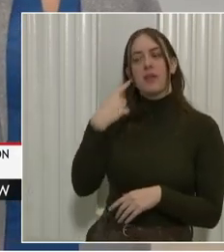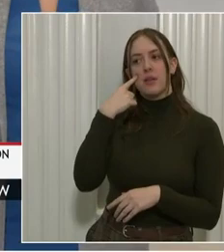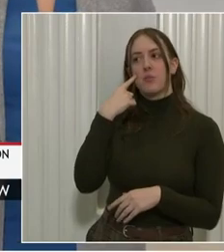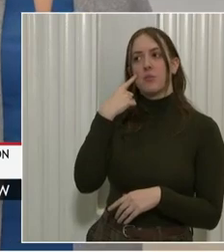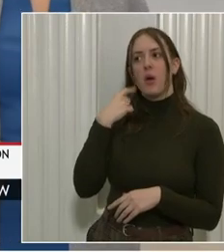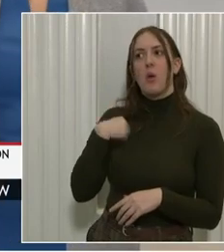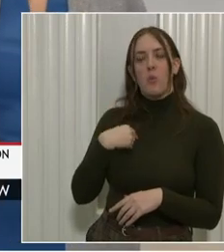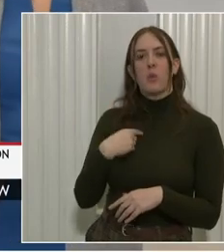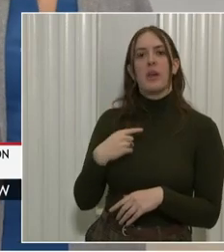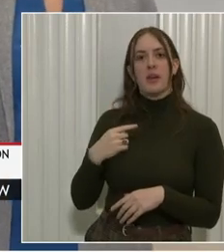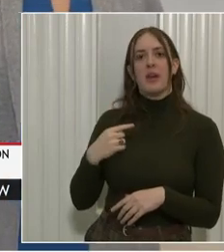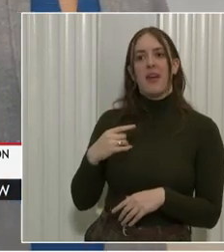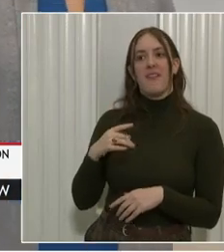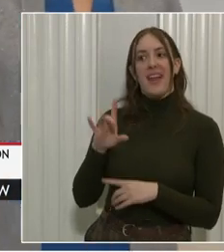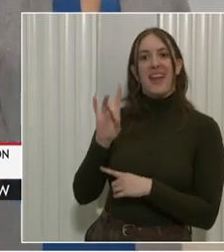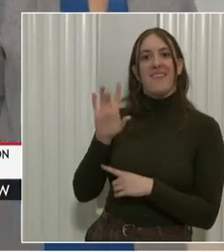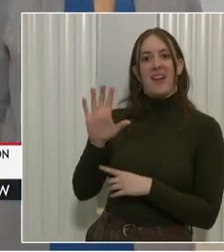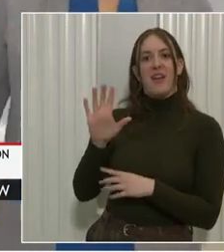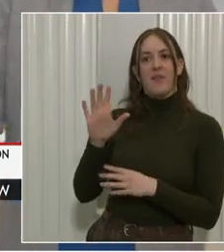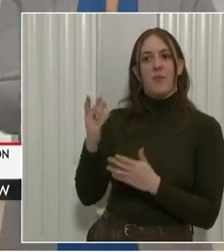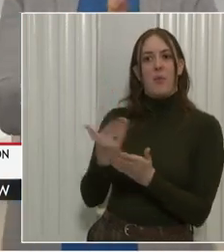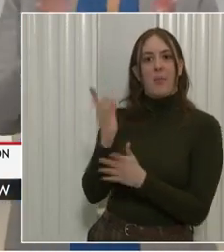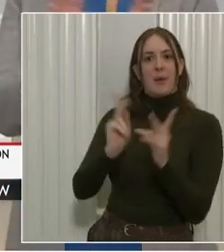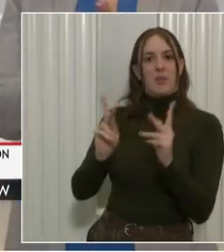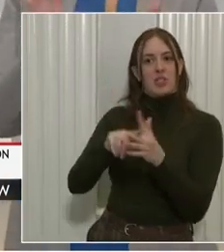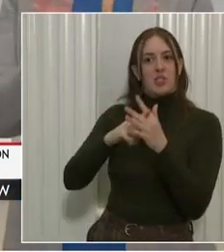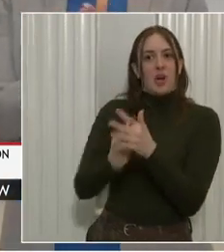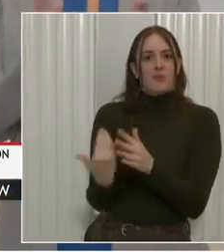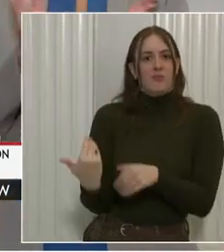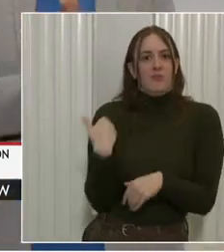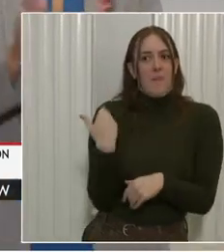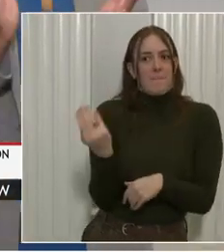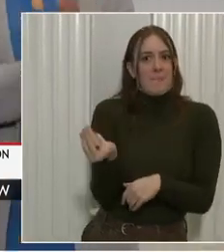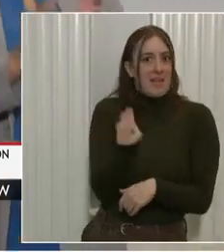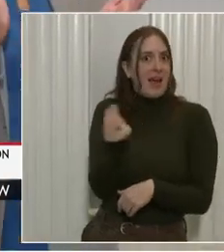people start on Monday. How about that?